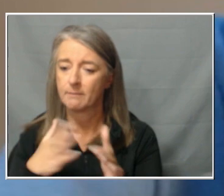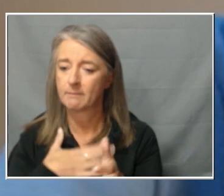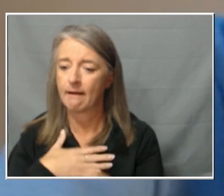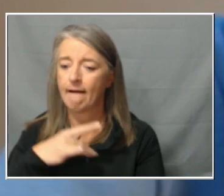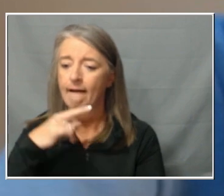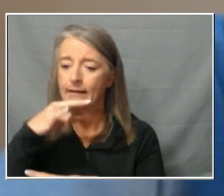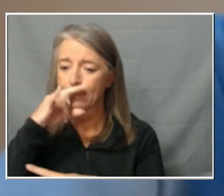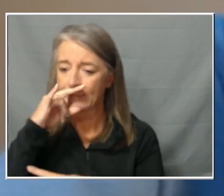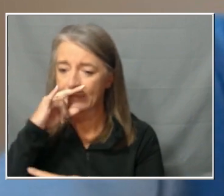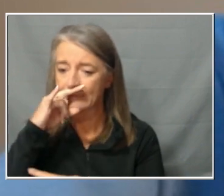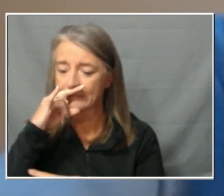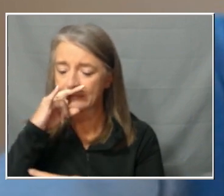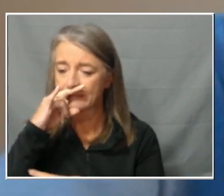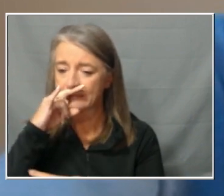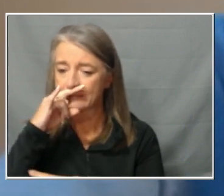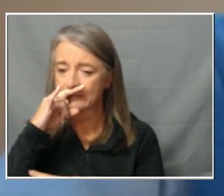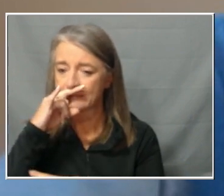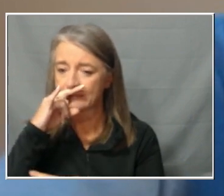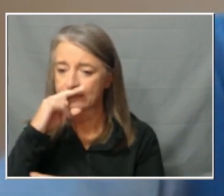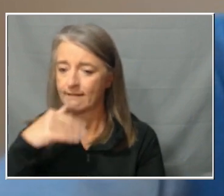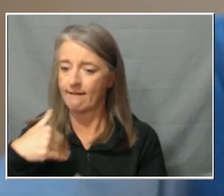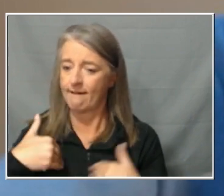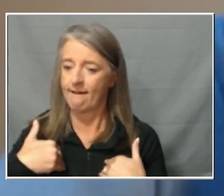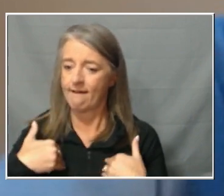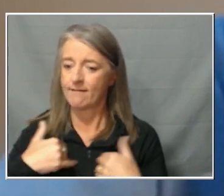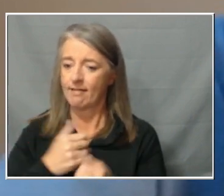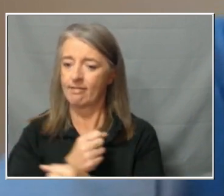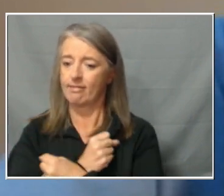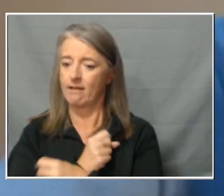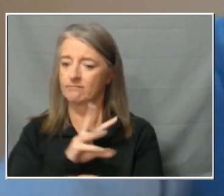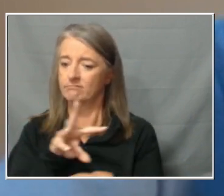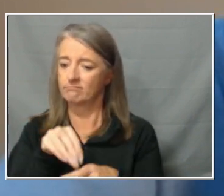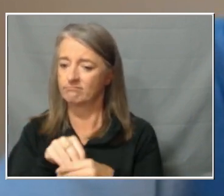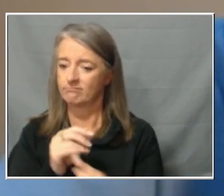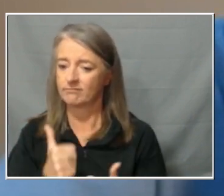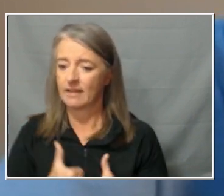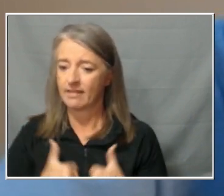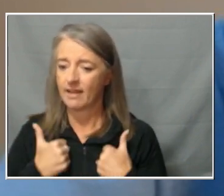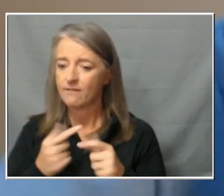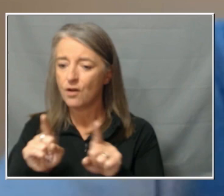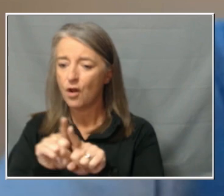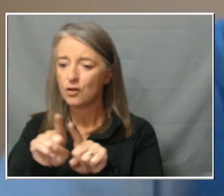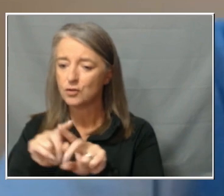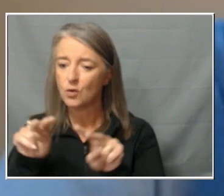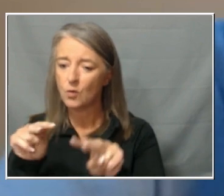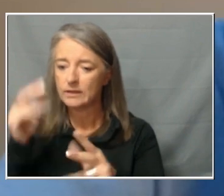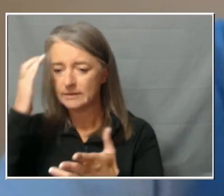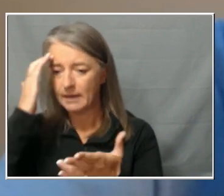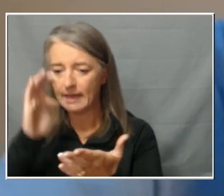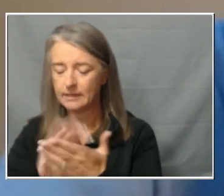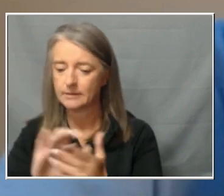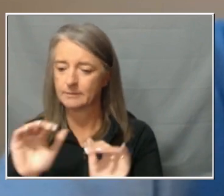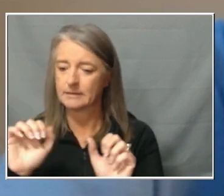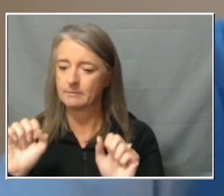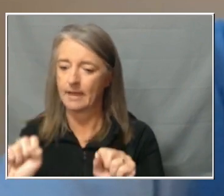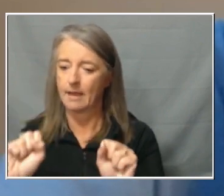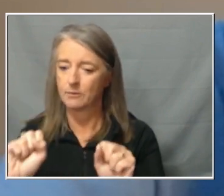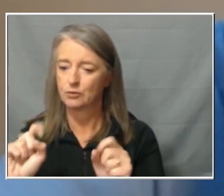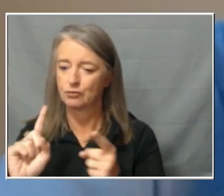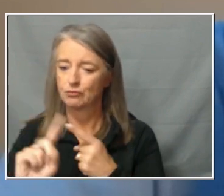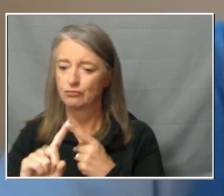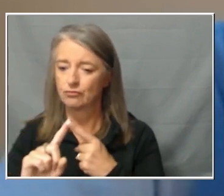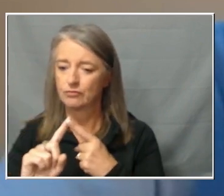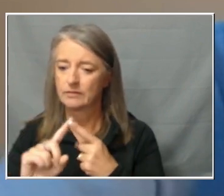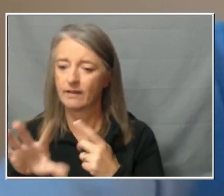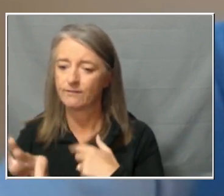being able to have that love in their life, and then also watching my husband be able